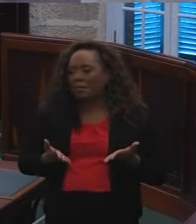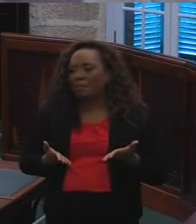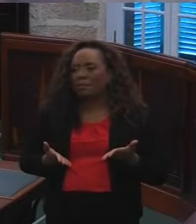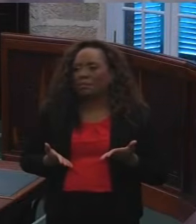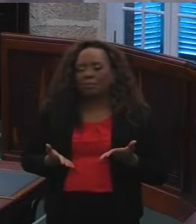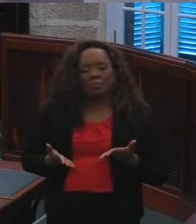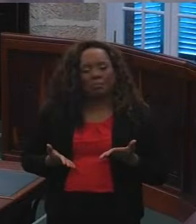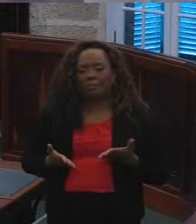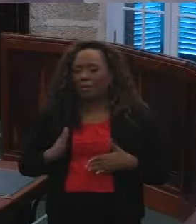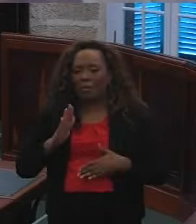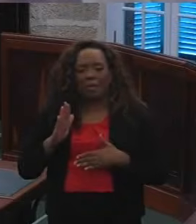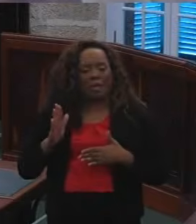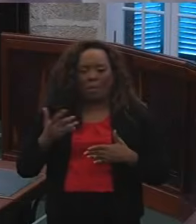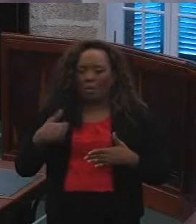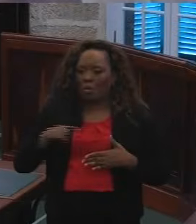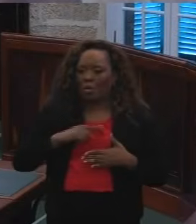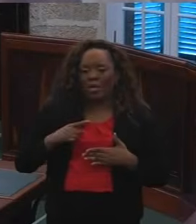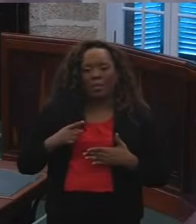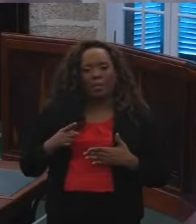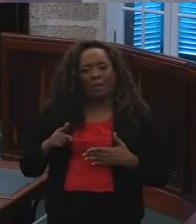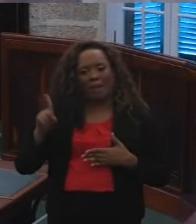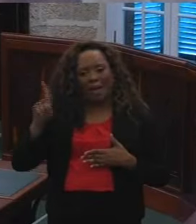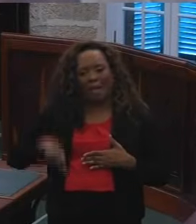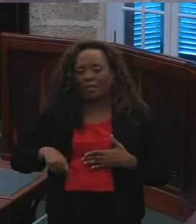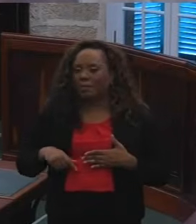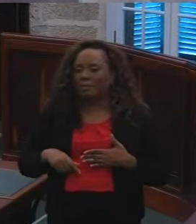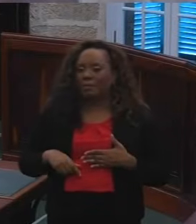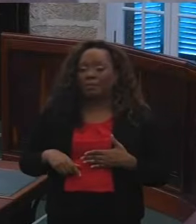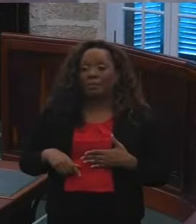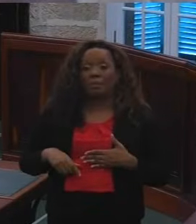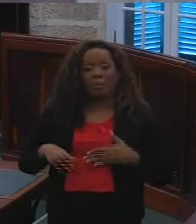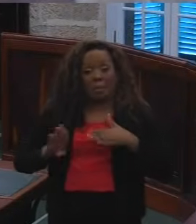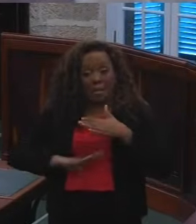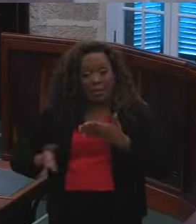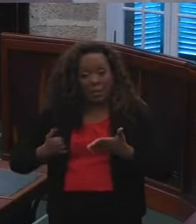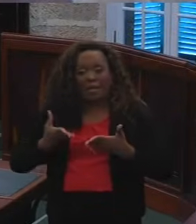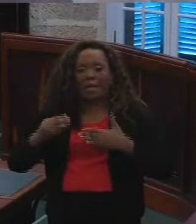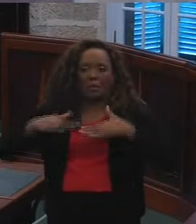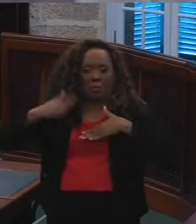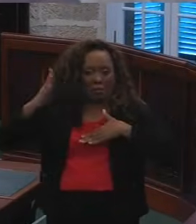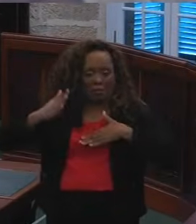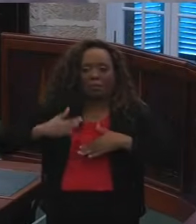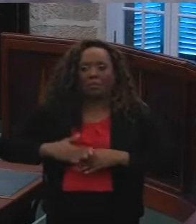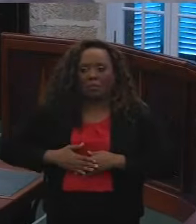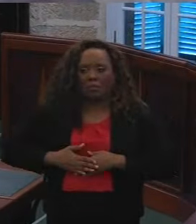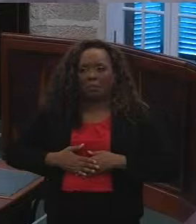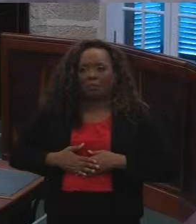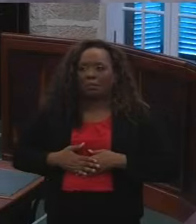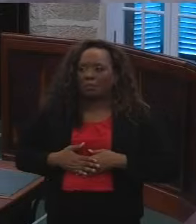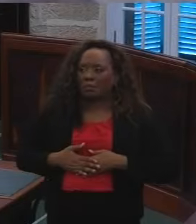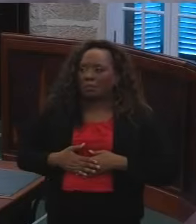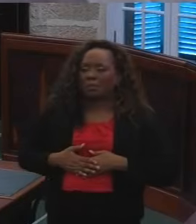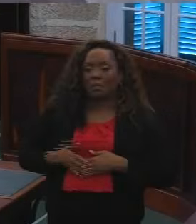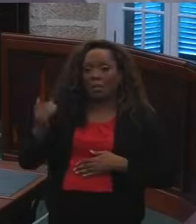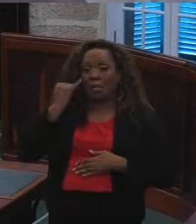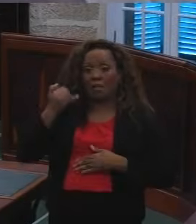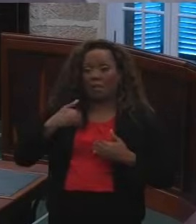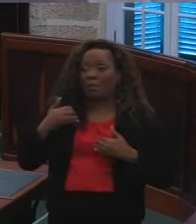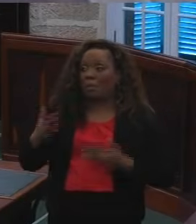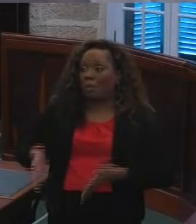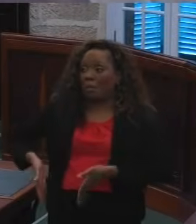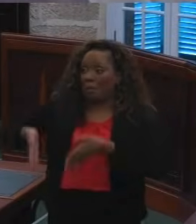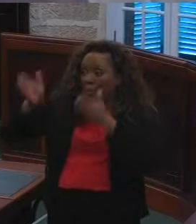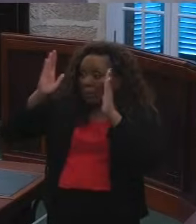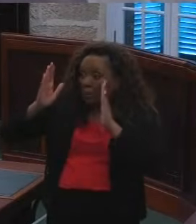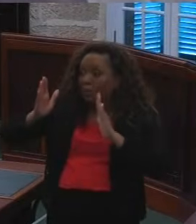from, despite the location of the facilities, the type of facility it is, the type of building it is. That has nothing to do